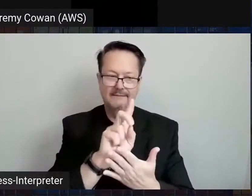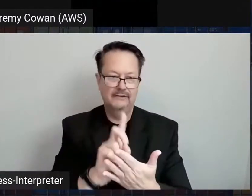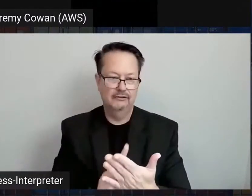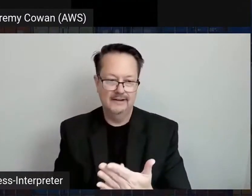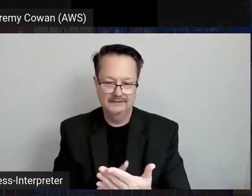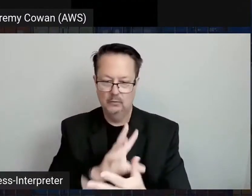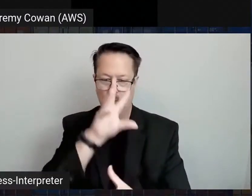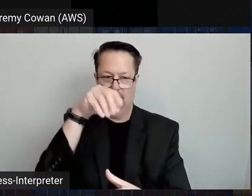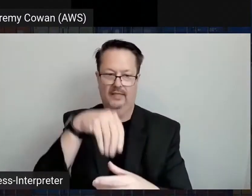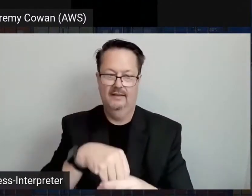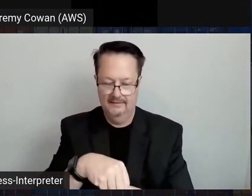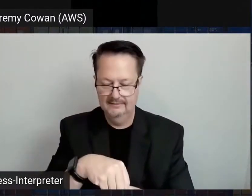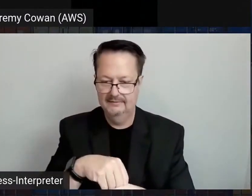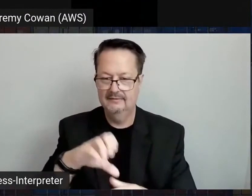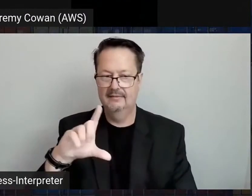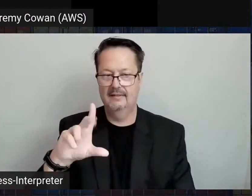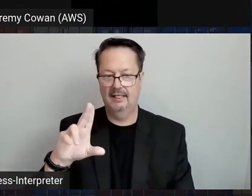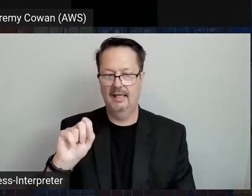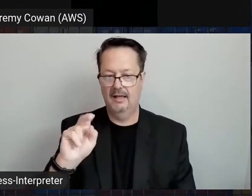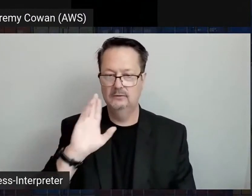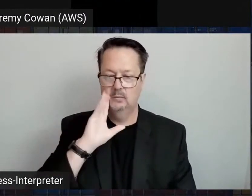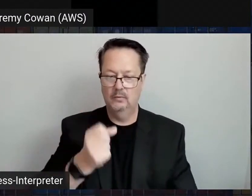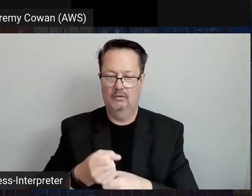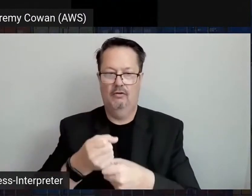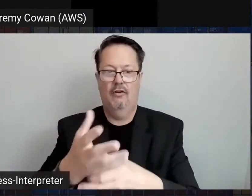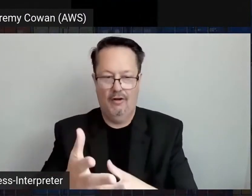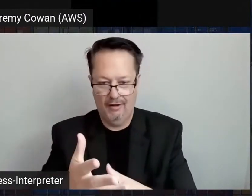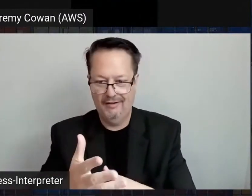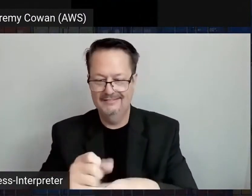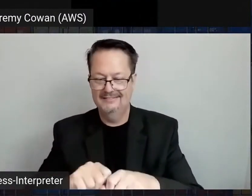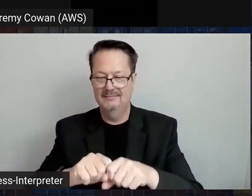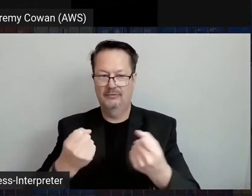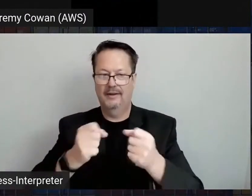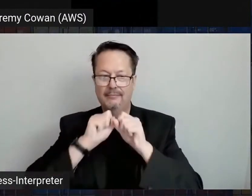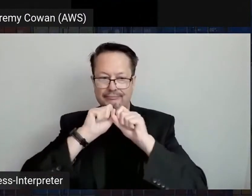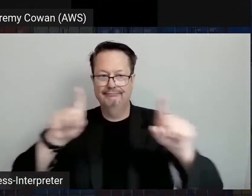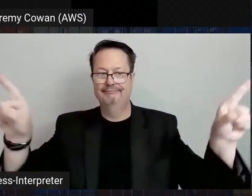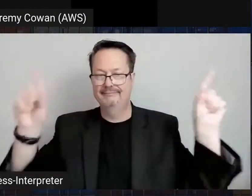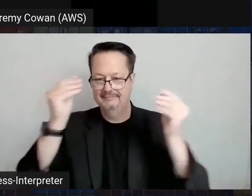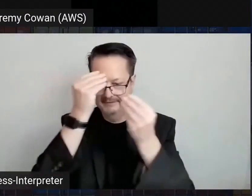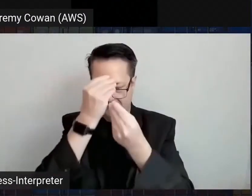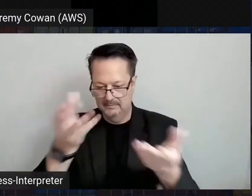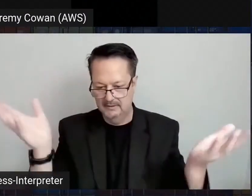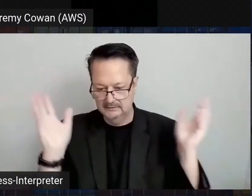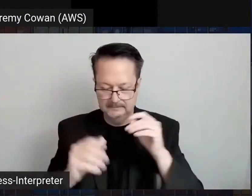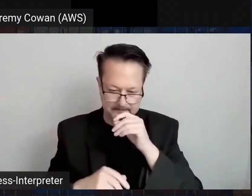within their cluster will lead to breaches. So